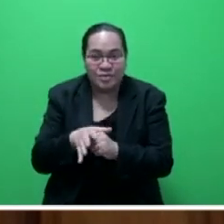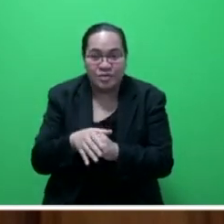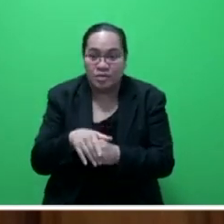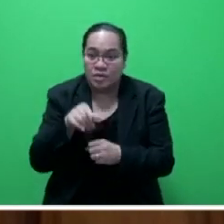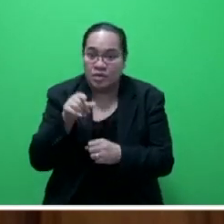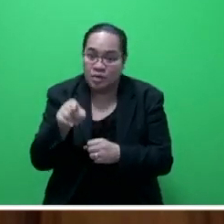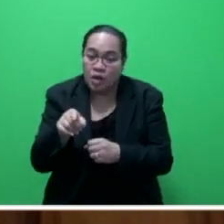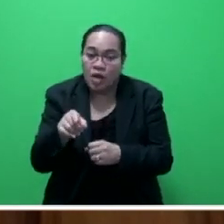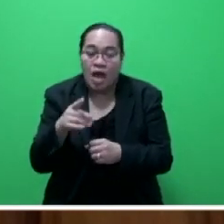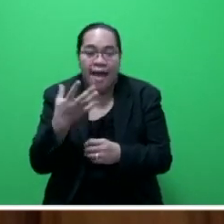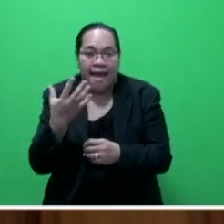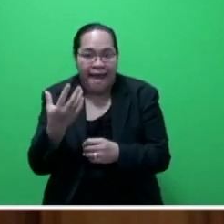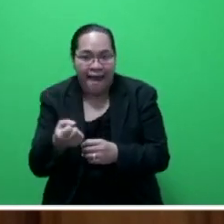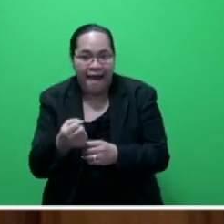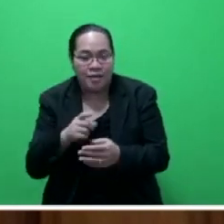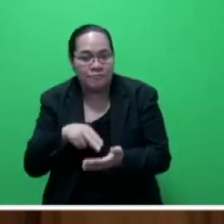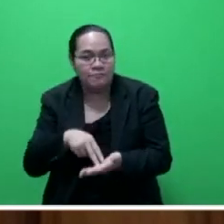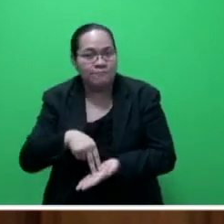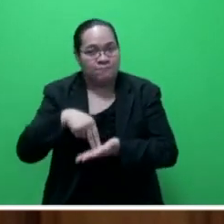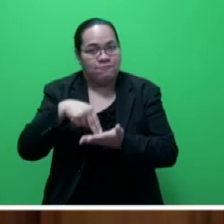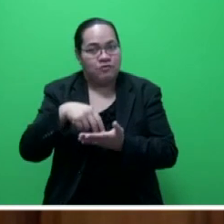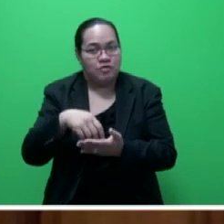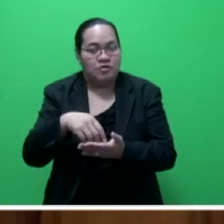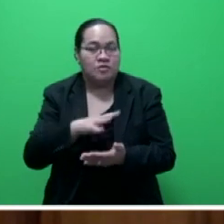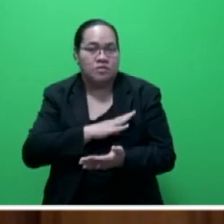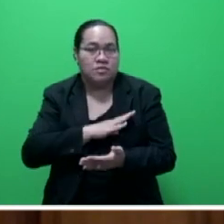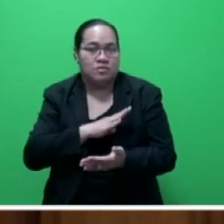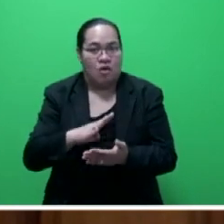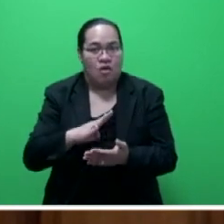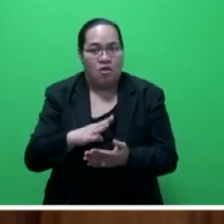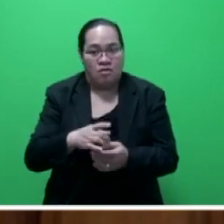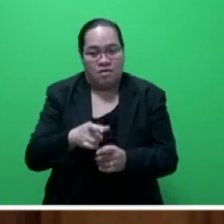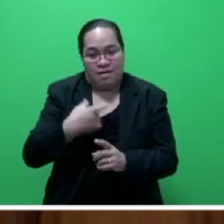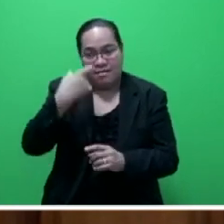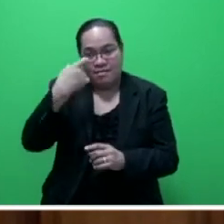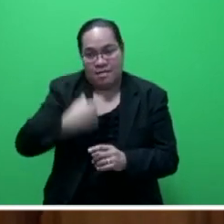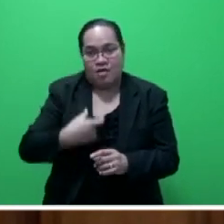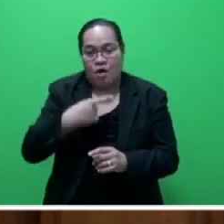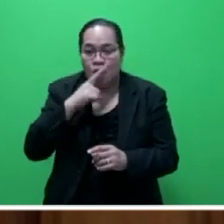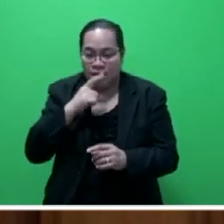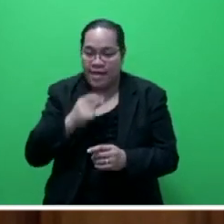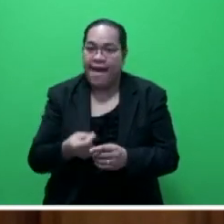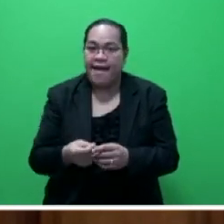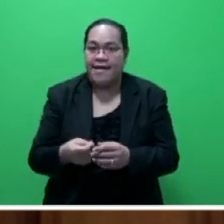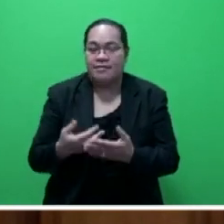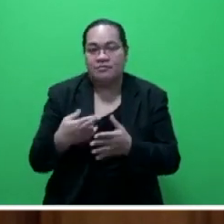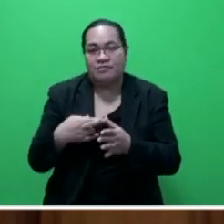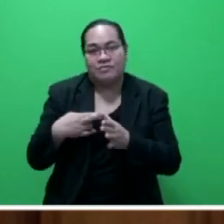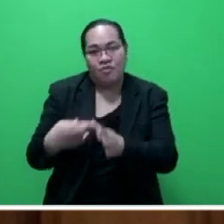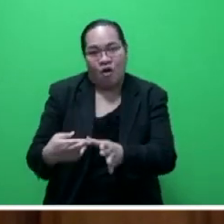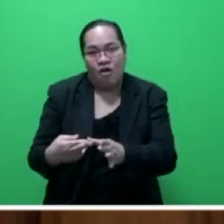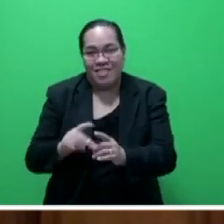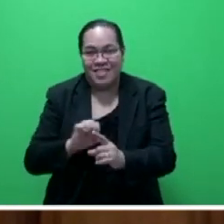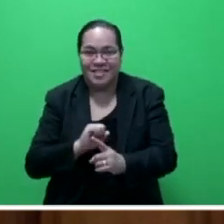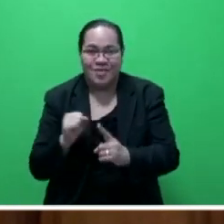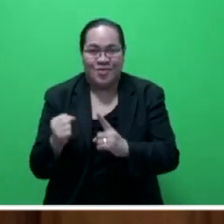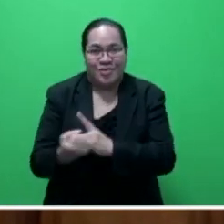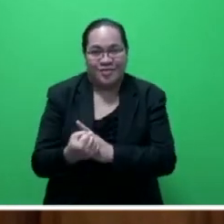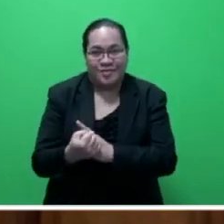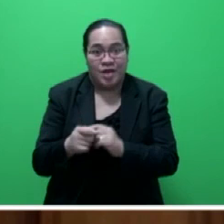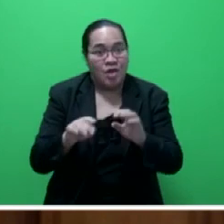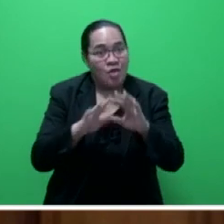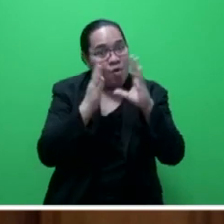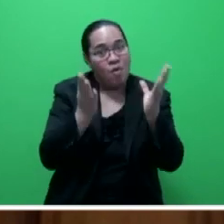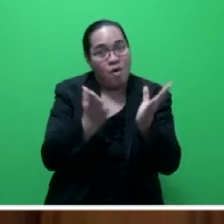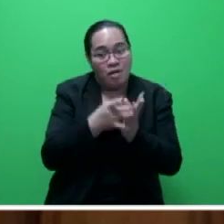has the fortitude and agility to handle difficult situations. The world can attest